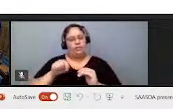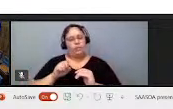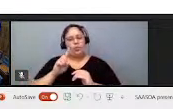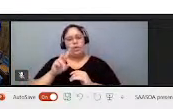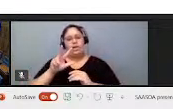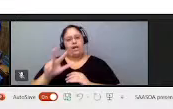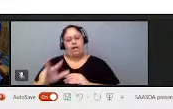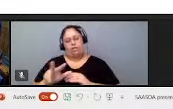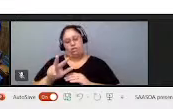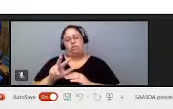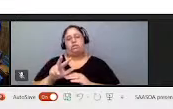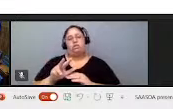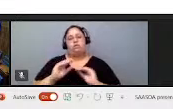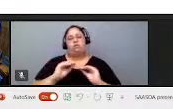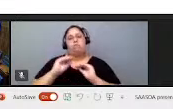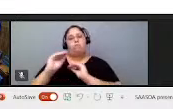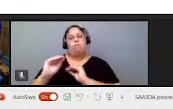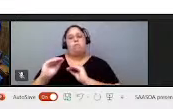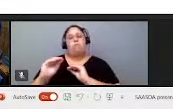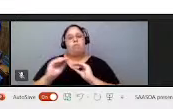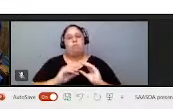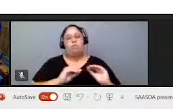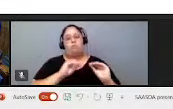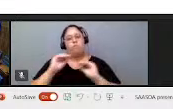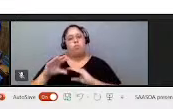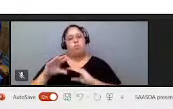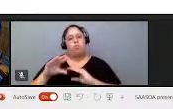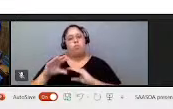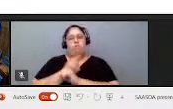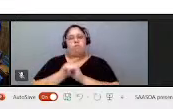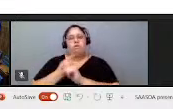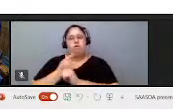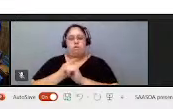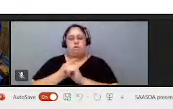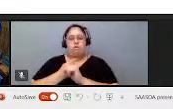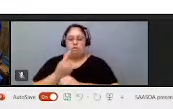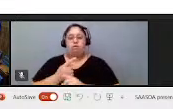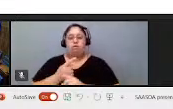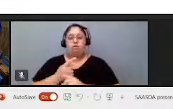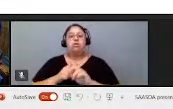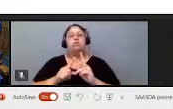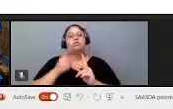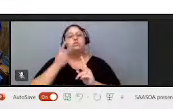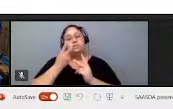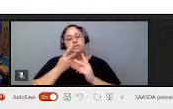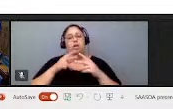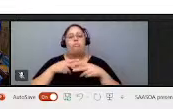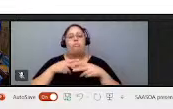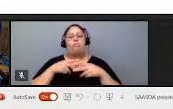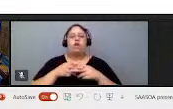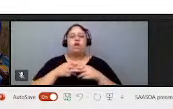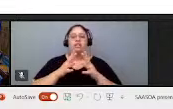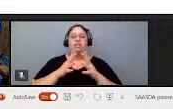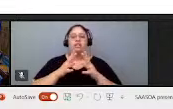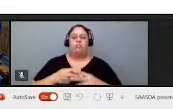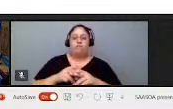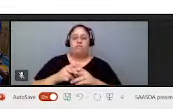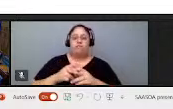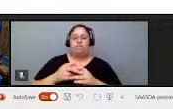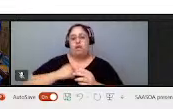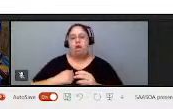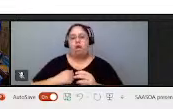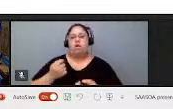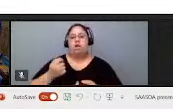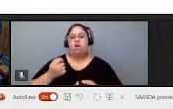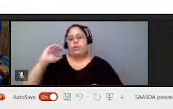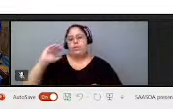23.18 uh moves per hour now as you can see our productivity is way below the